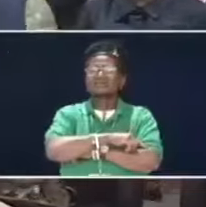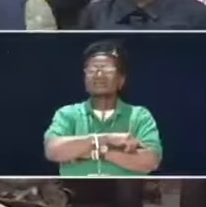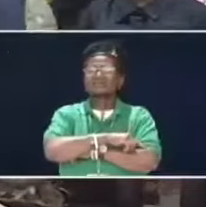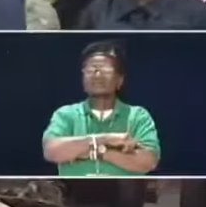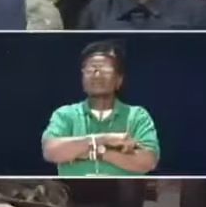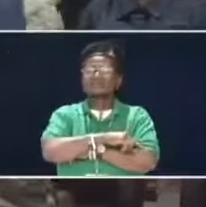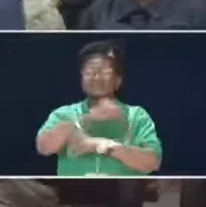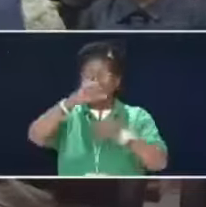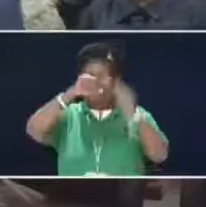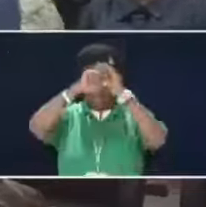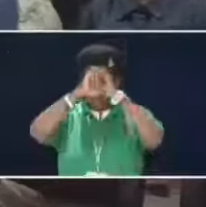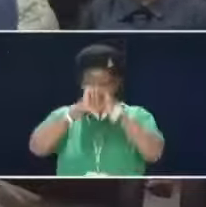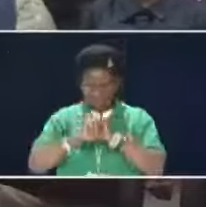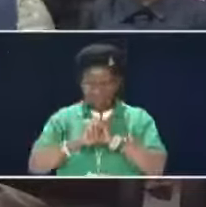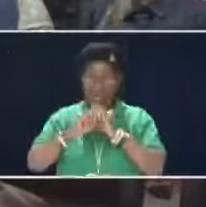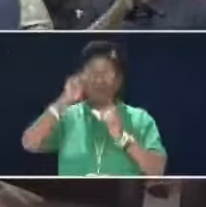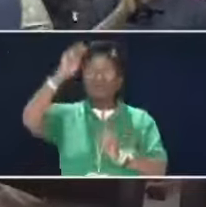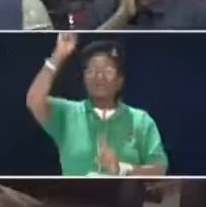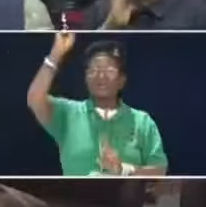Adore Him.